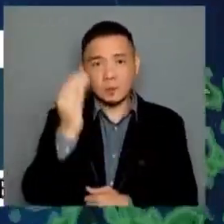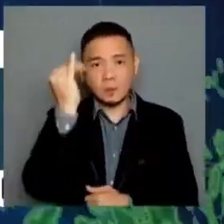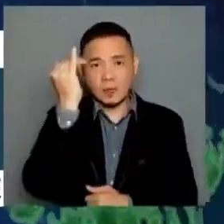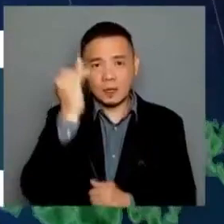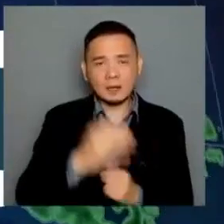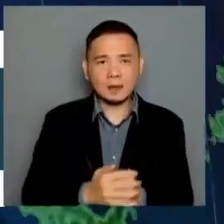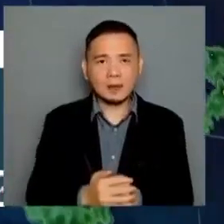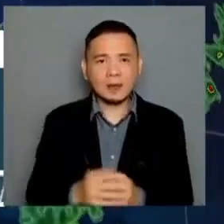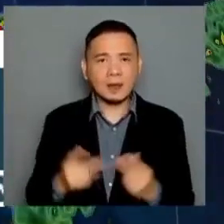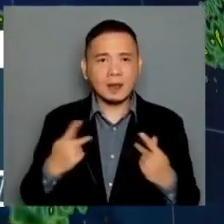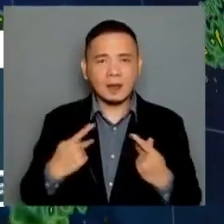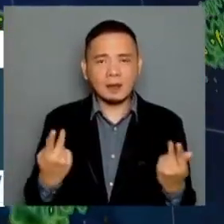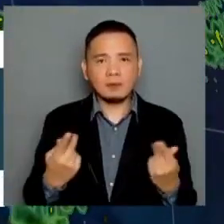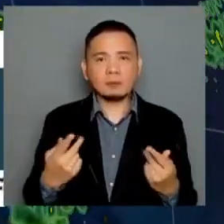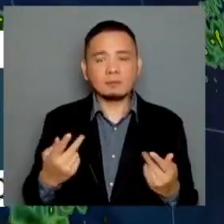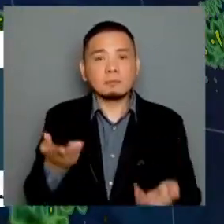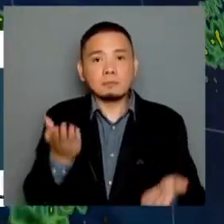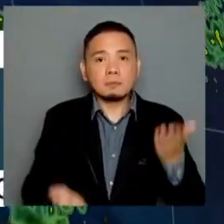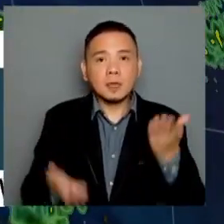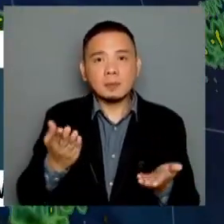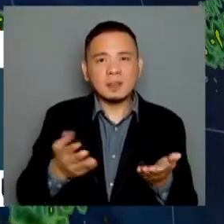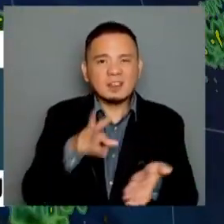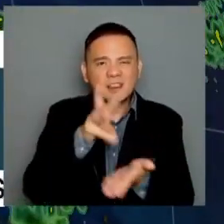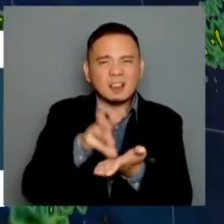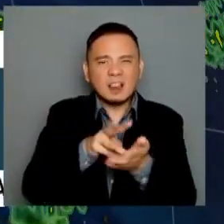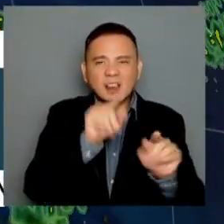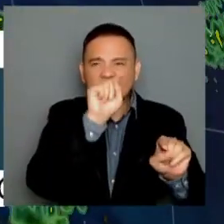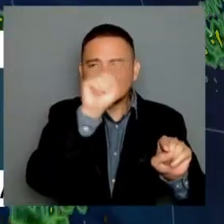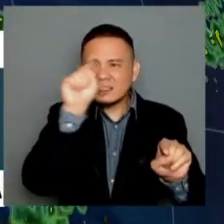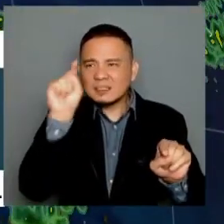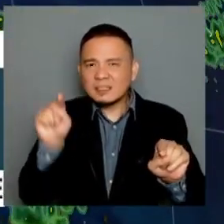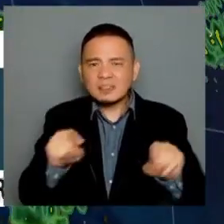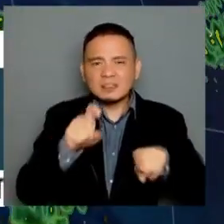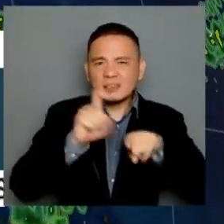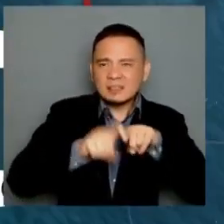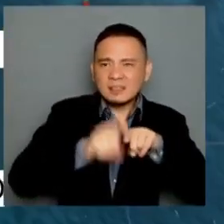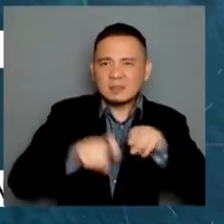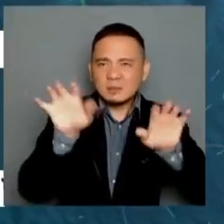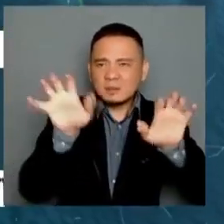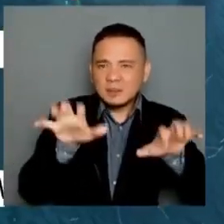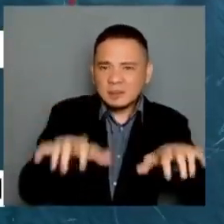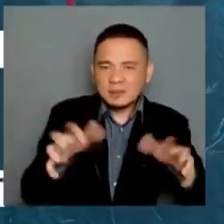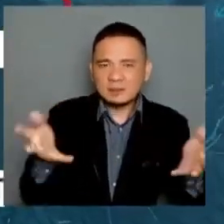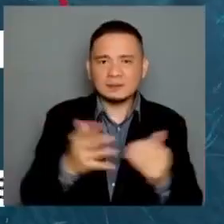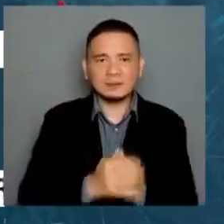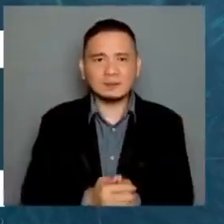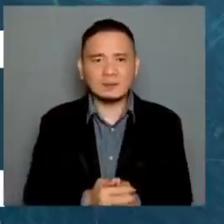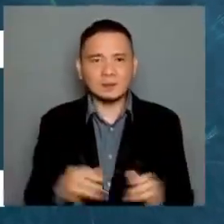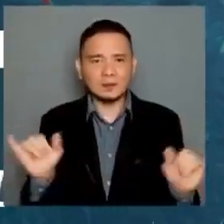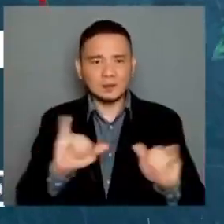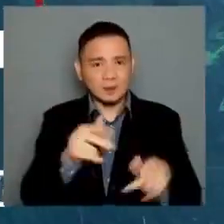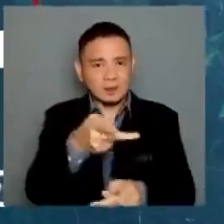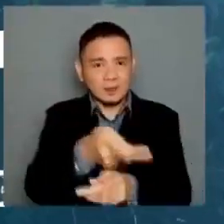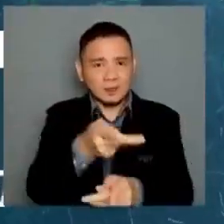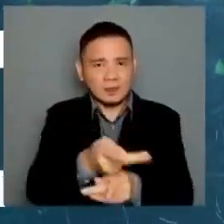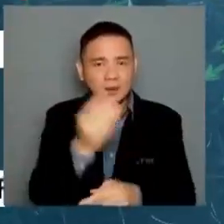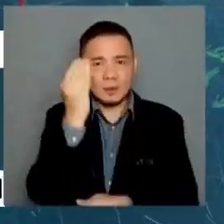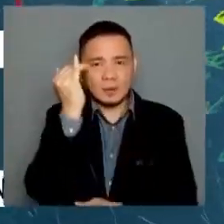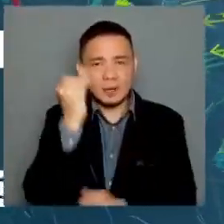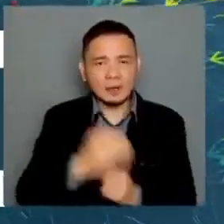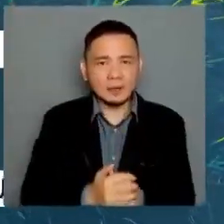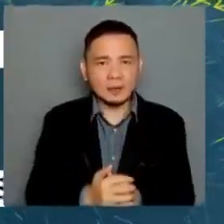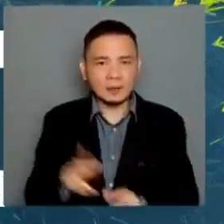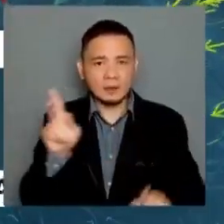mga chance pa rin po ng mga isolated rain showers and thunderstorms. And also, ingat pa rin din po kasi yung mga epekto ng